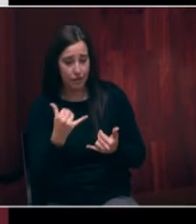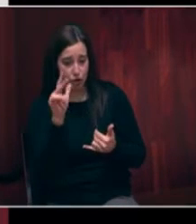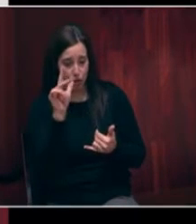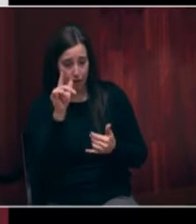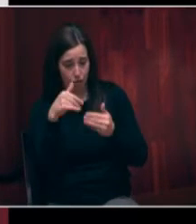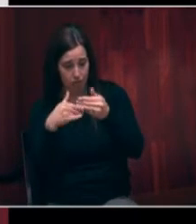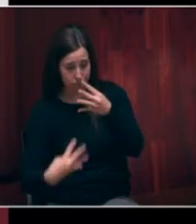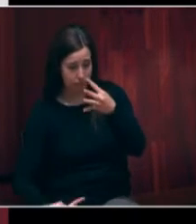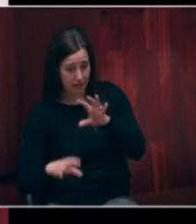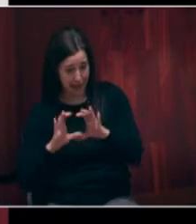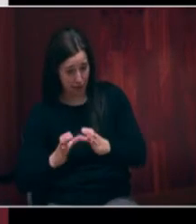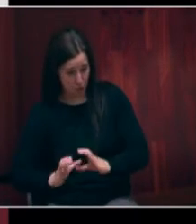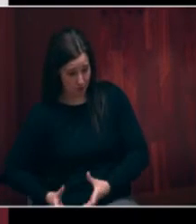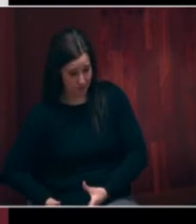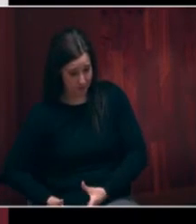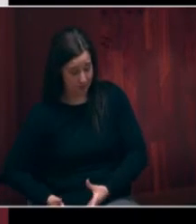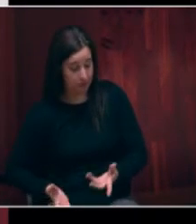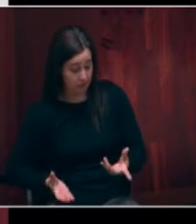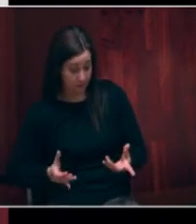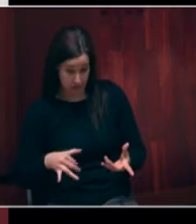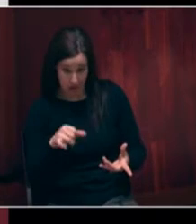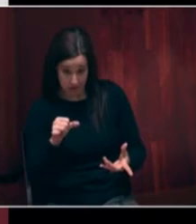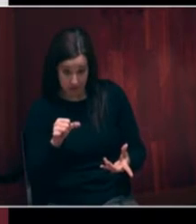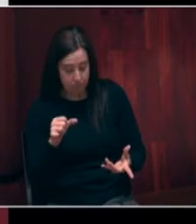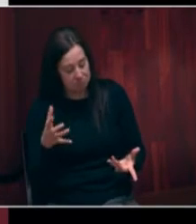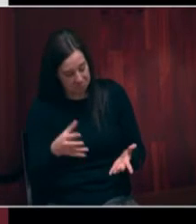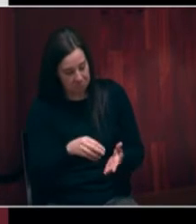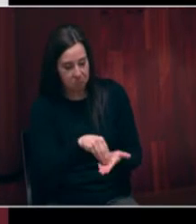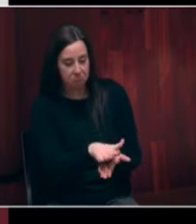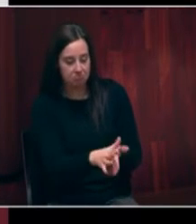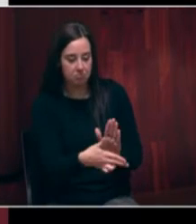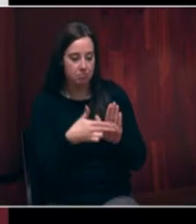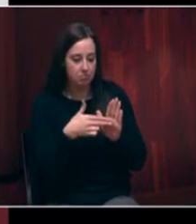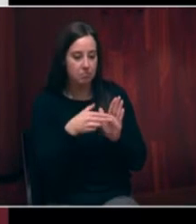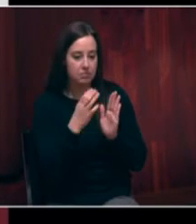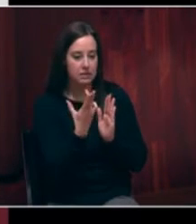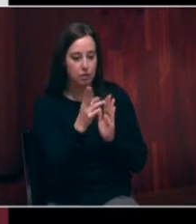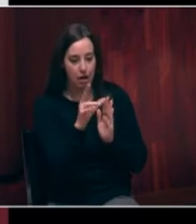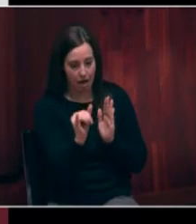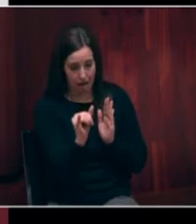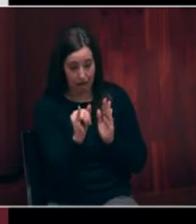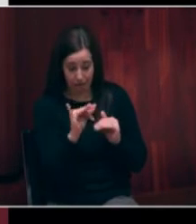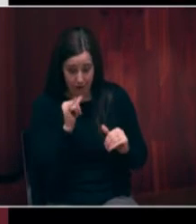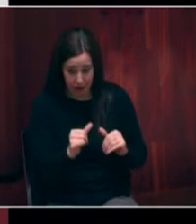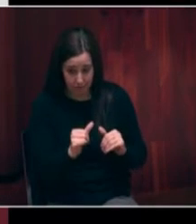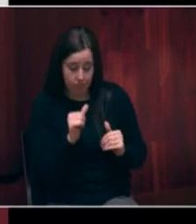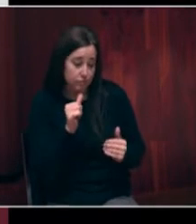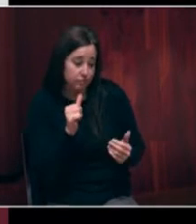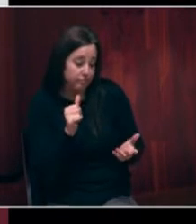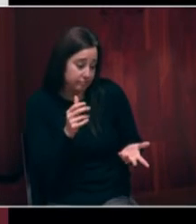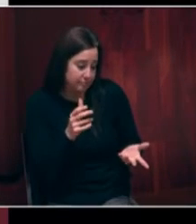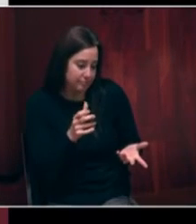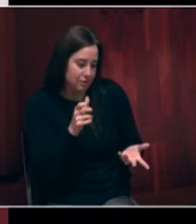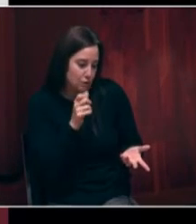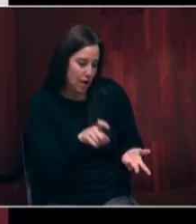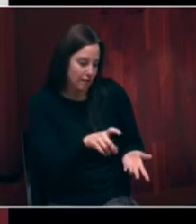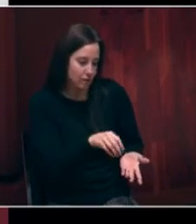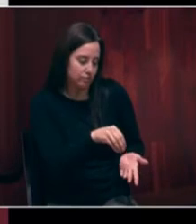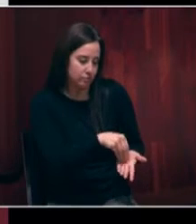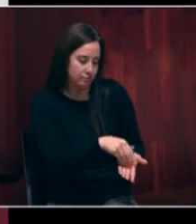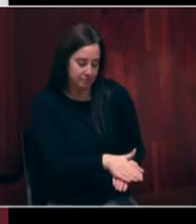If it does, of course, mark it as CUI. If it doesn't, you know, don't carry forward those markings. Now, this is an important point, is that as